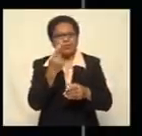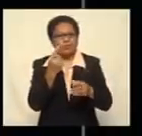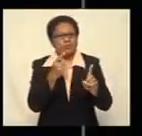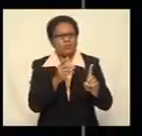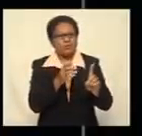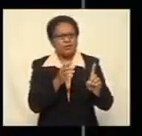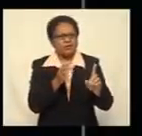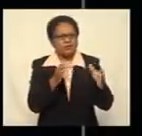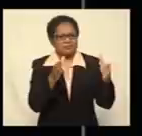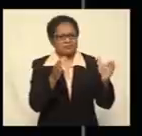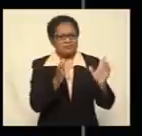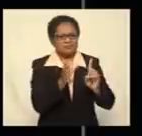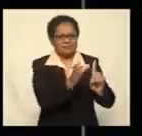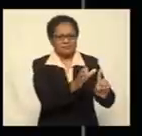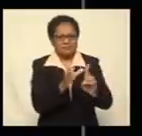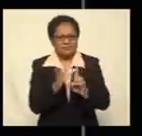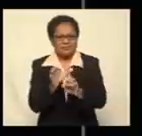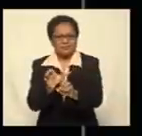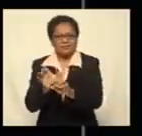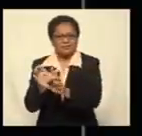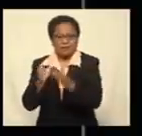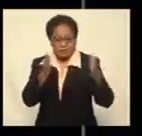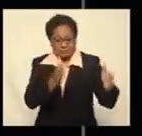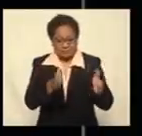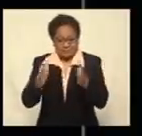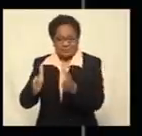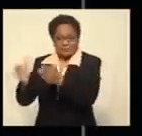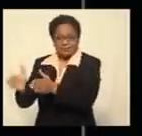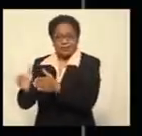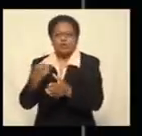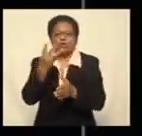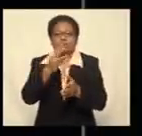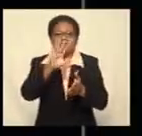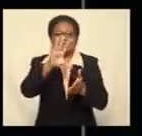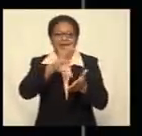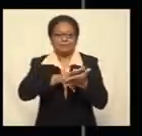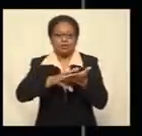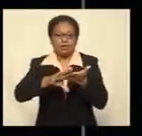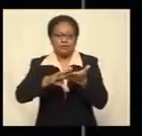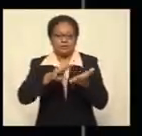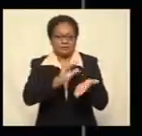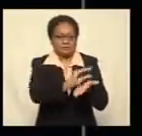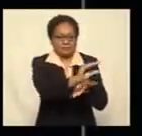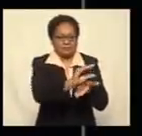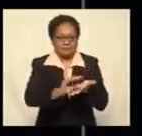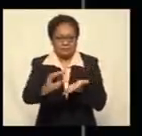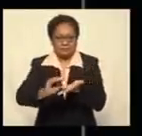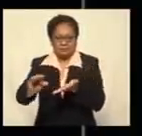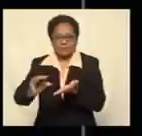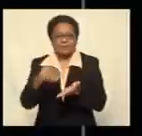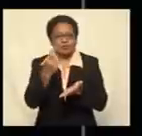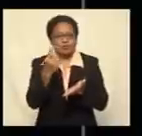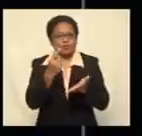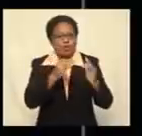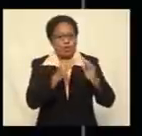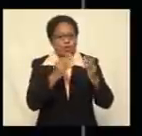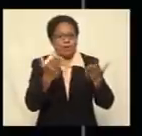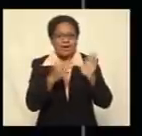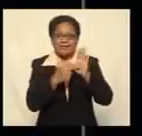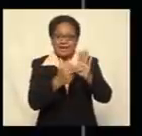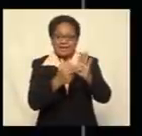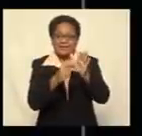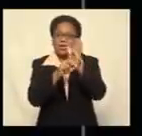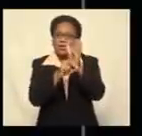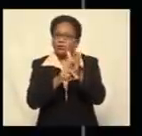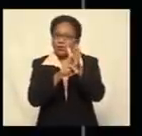areas 2 lots of $45 as grocery payment for those living in Nandi, Lautoka and